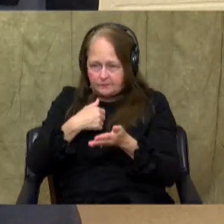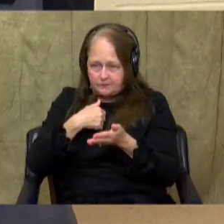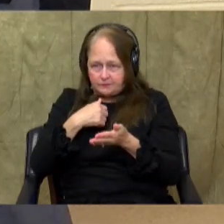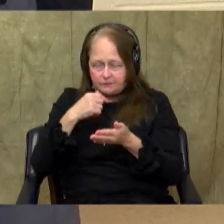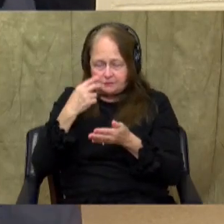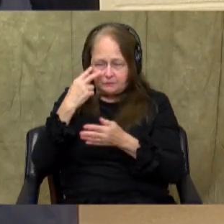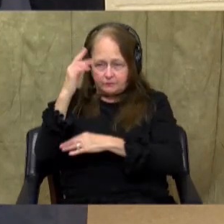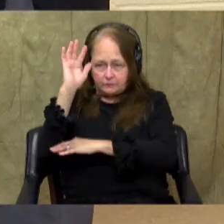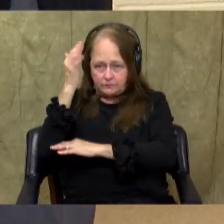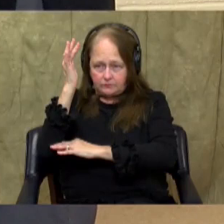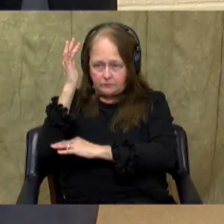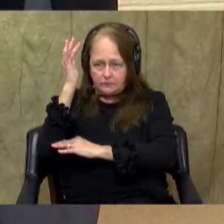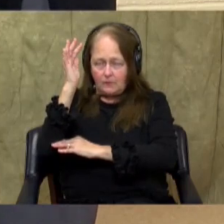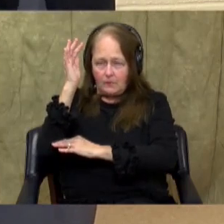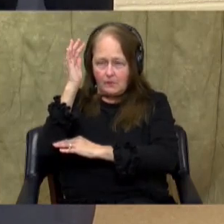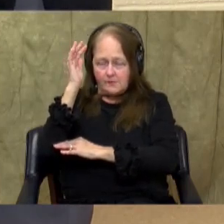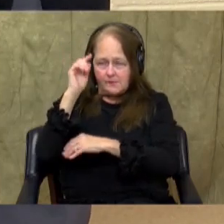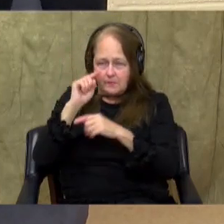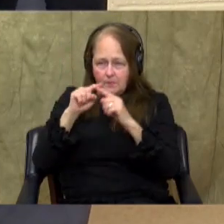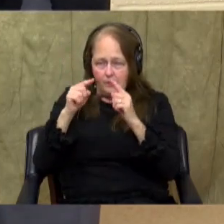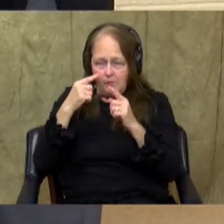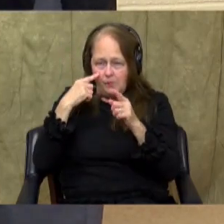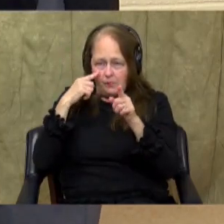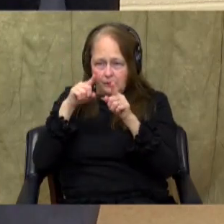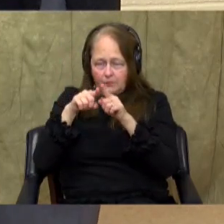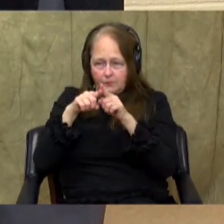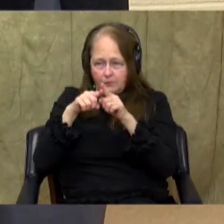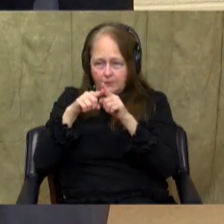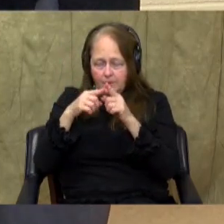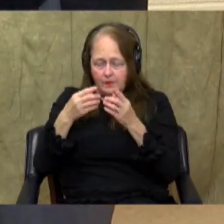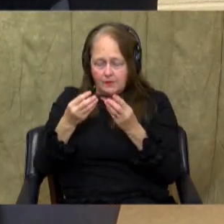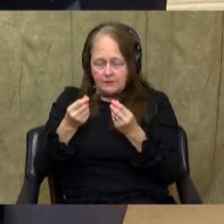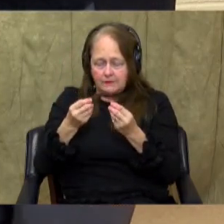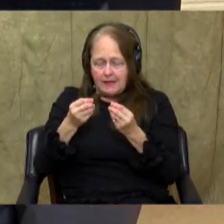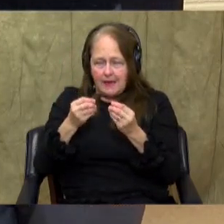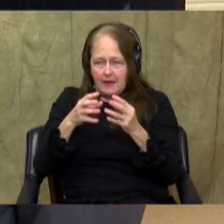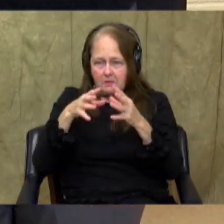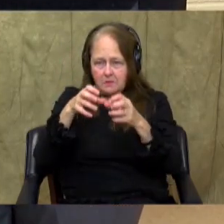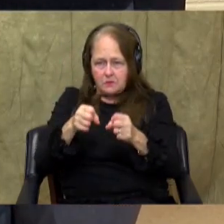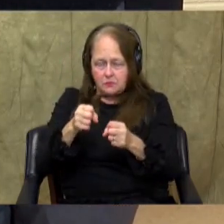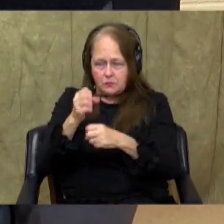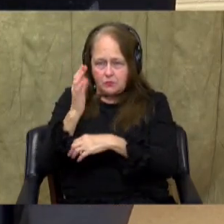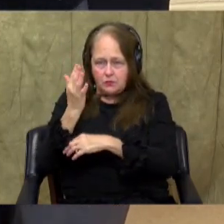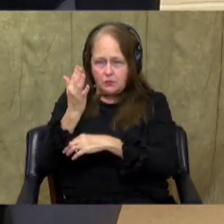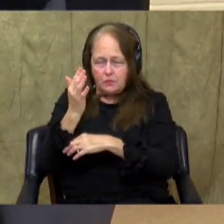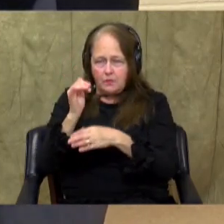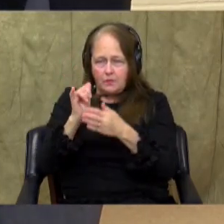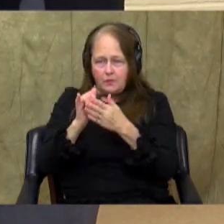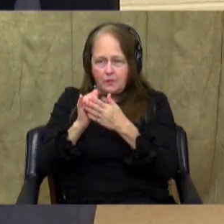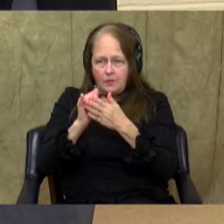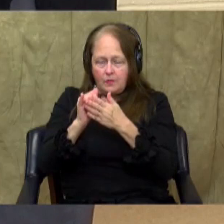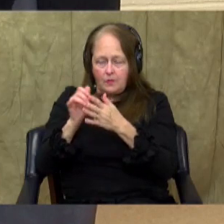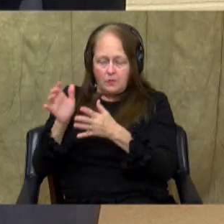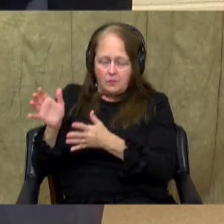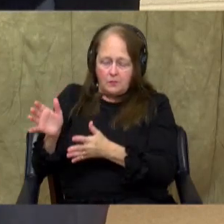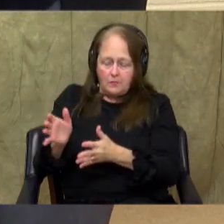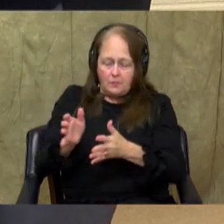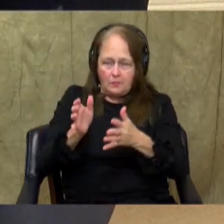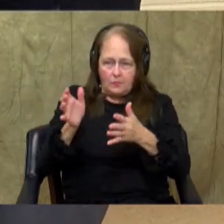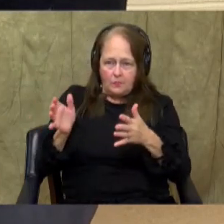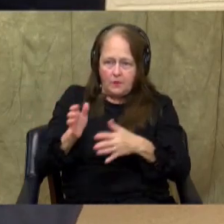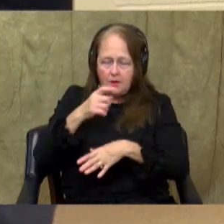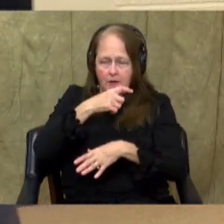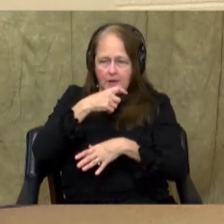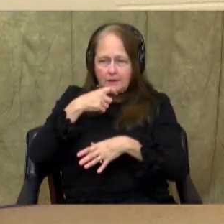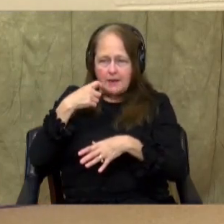see trees and shrubs, but it looks like the sand is taking over. Unfortunately, this is like the gradual creeping of the